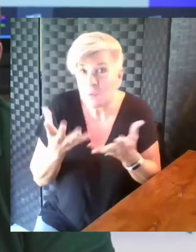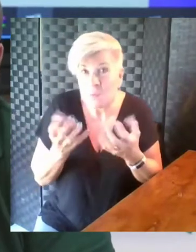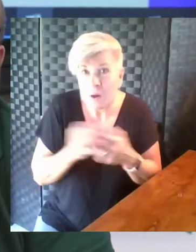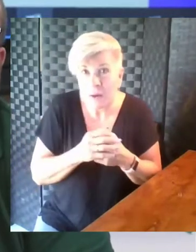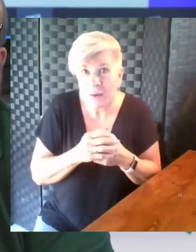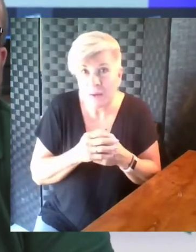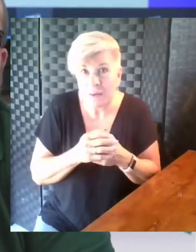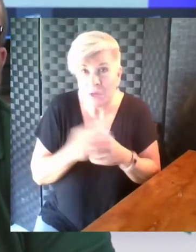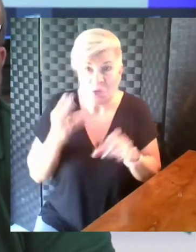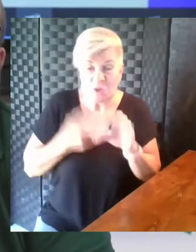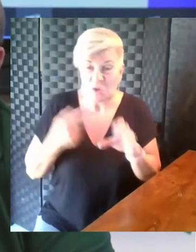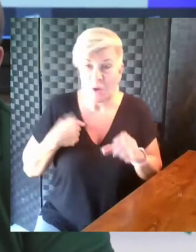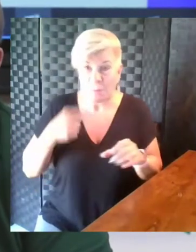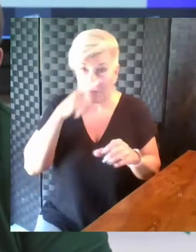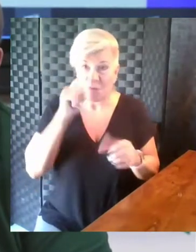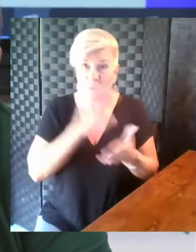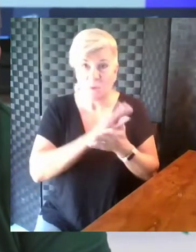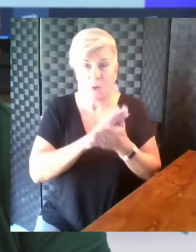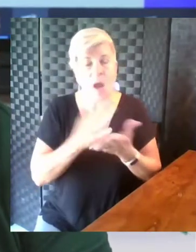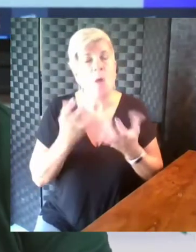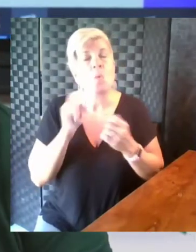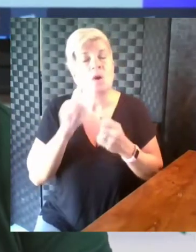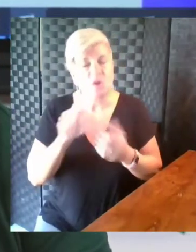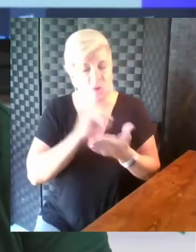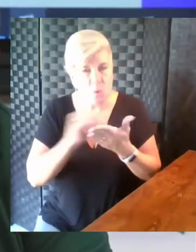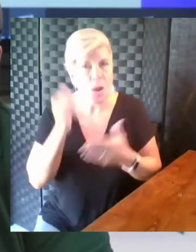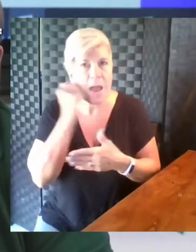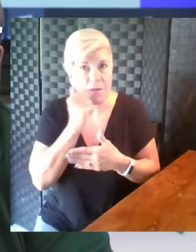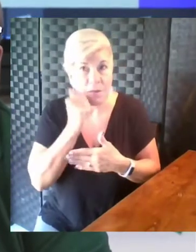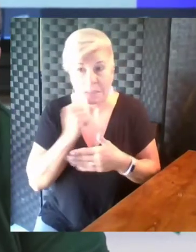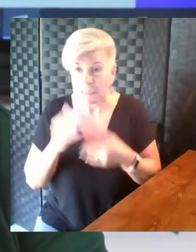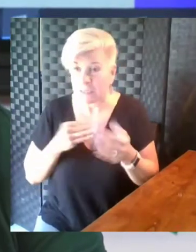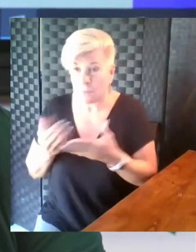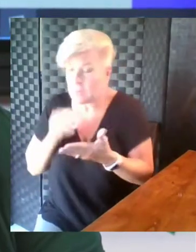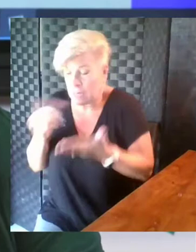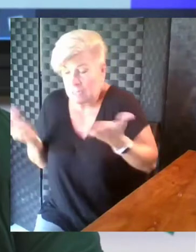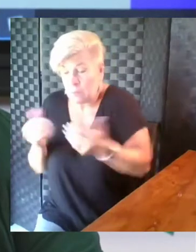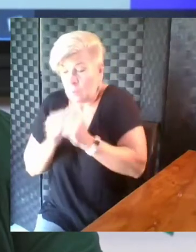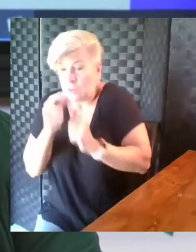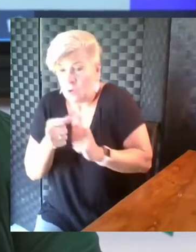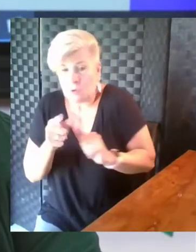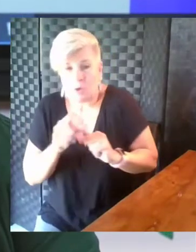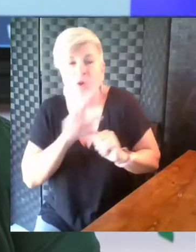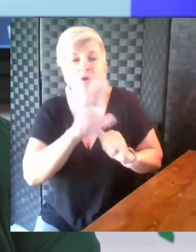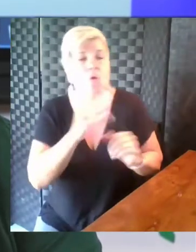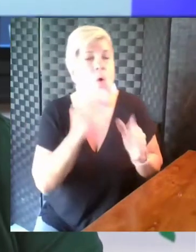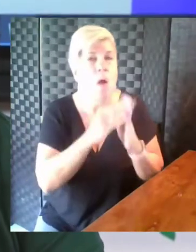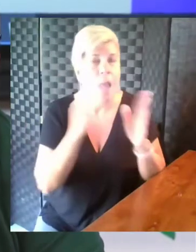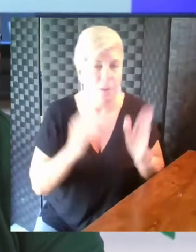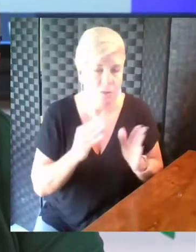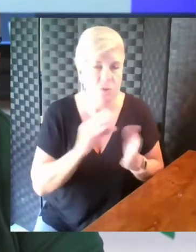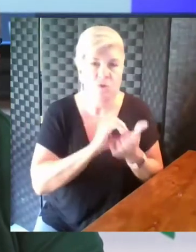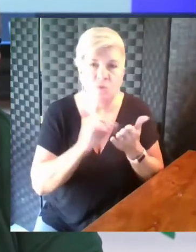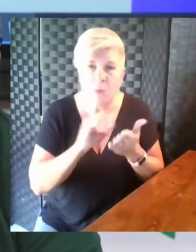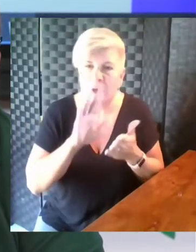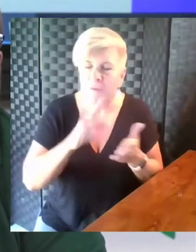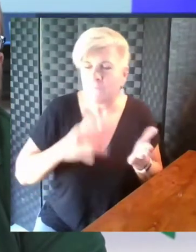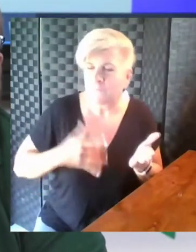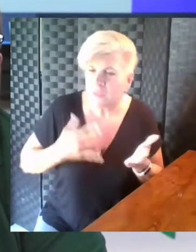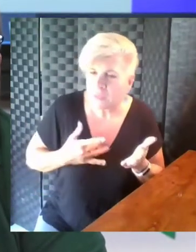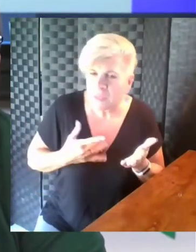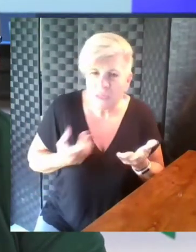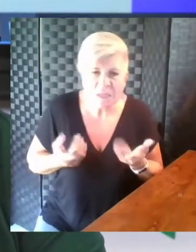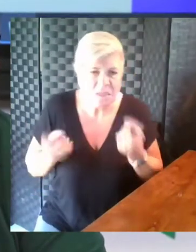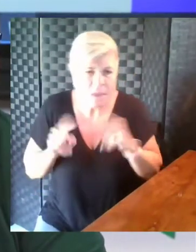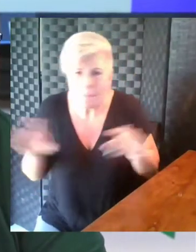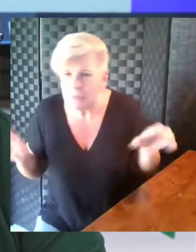you're with me for summer school, I'd like you to write in your journal every day, even when I'm not here with you. You can write about how you feel or something that's happened to you. You can